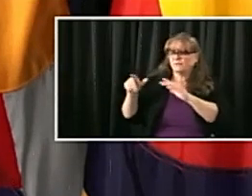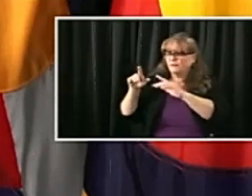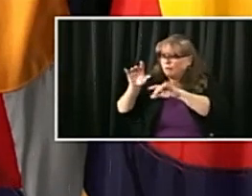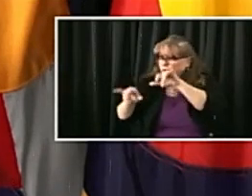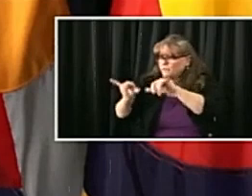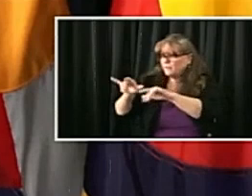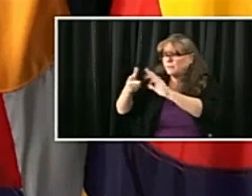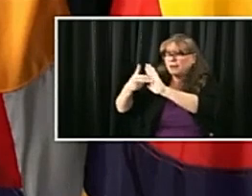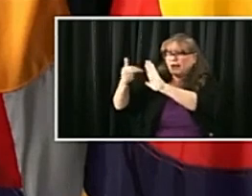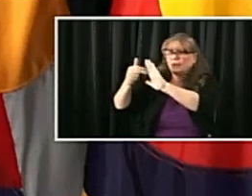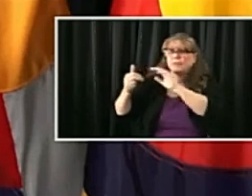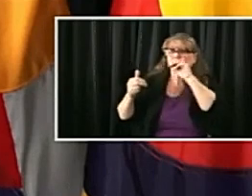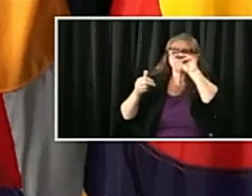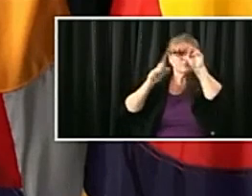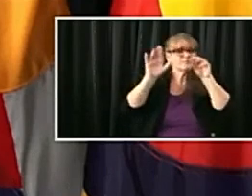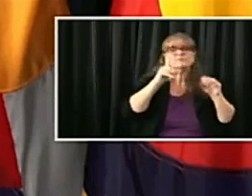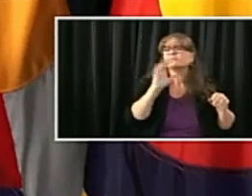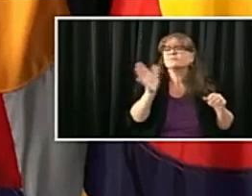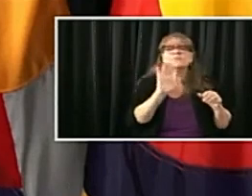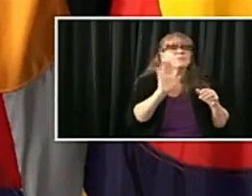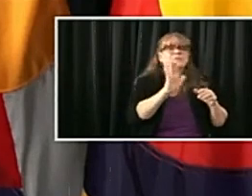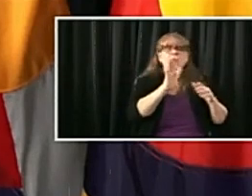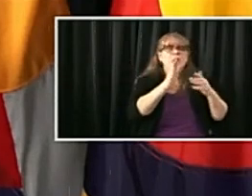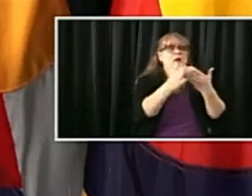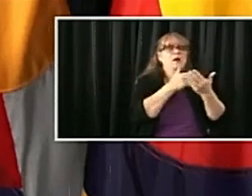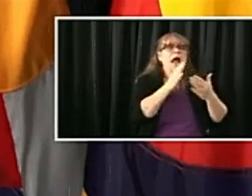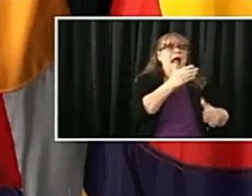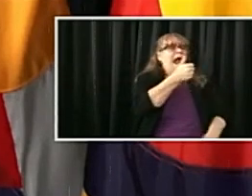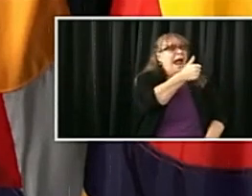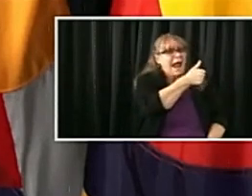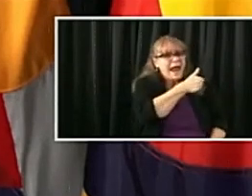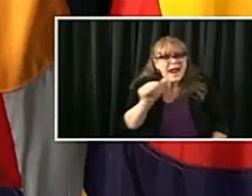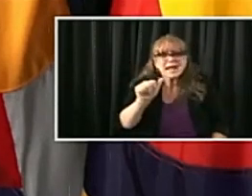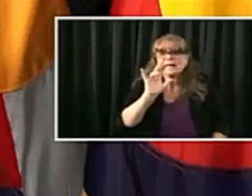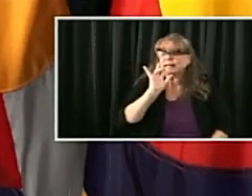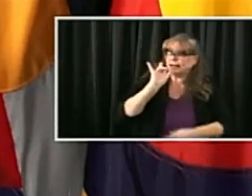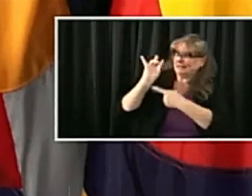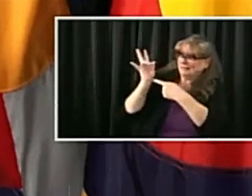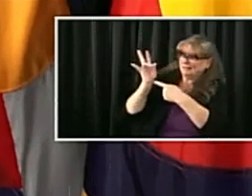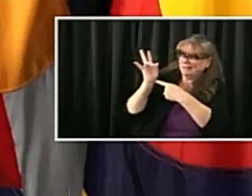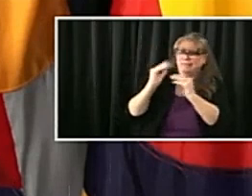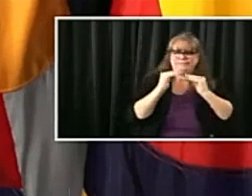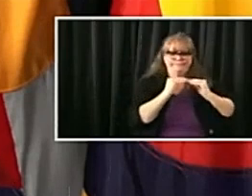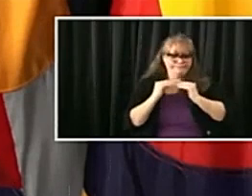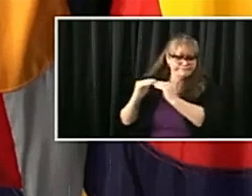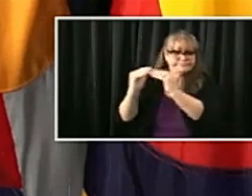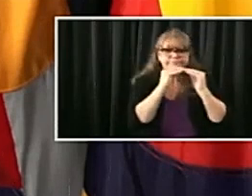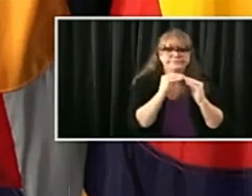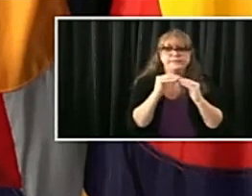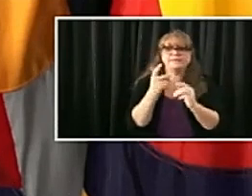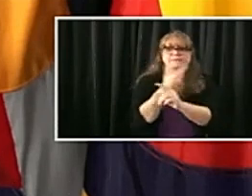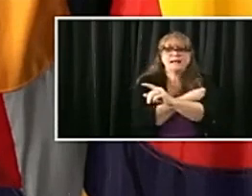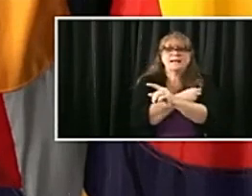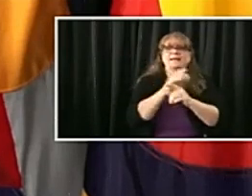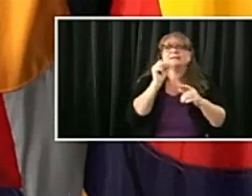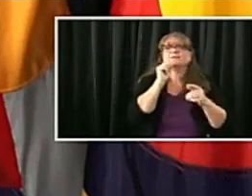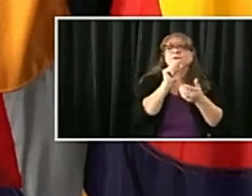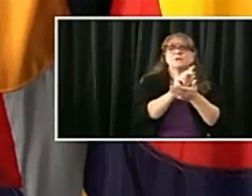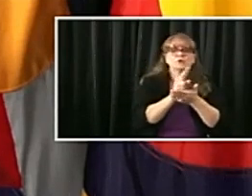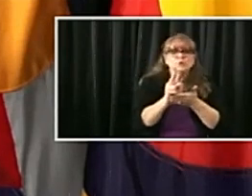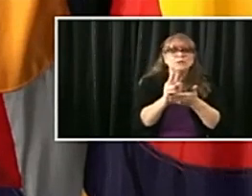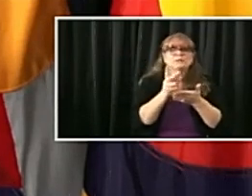consideration of getting the vaccine, and everybody over 70 will be able to get it within the next few weeks. If you haven't gotten it yet, hopefully this week, next week, the week